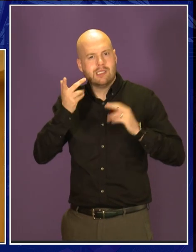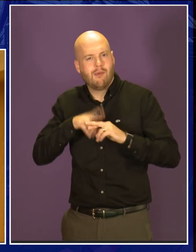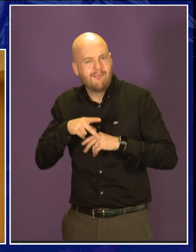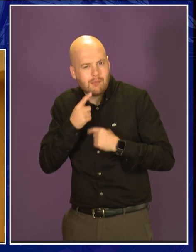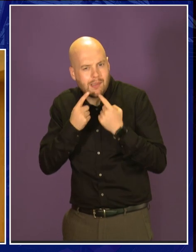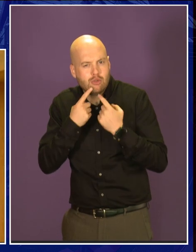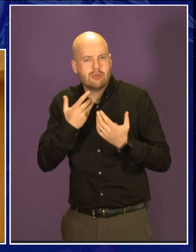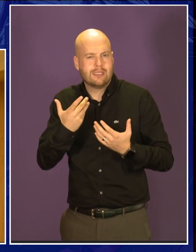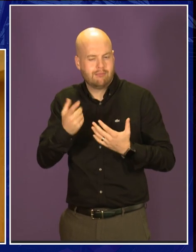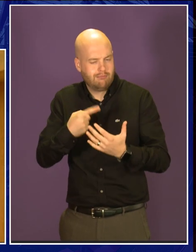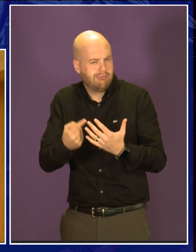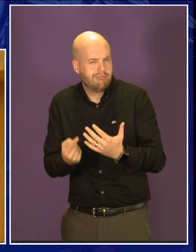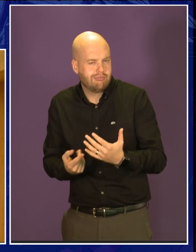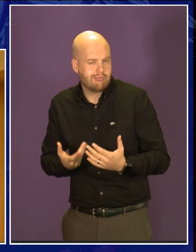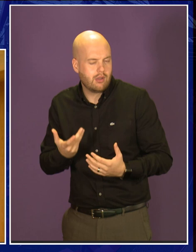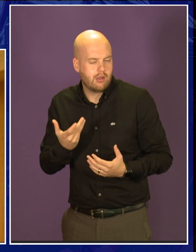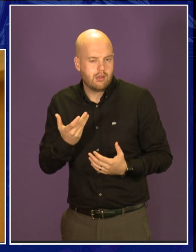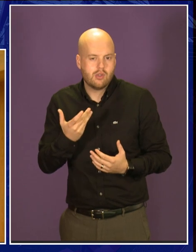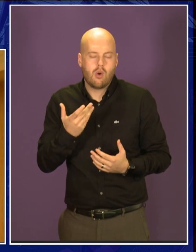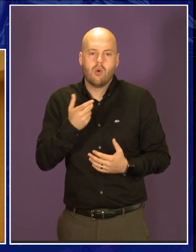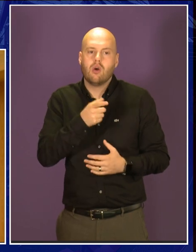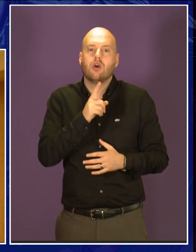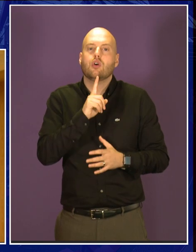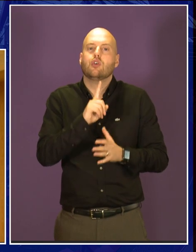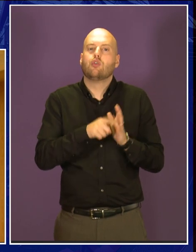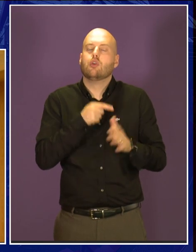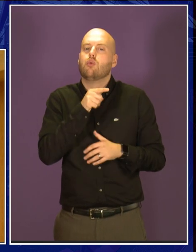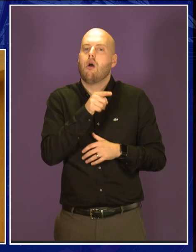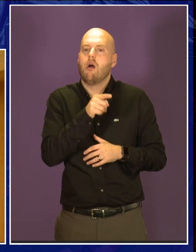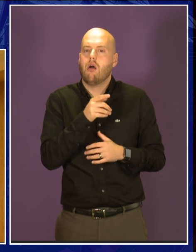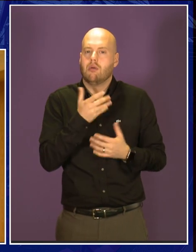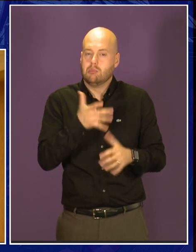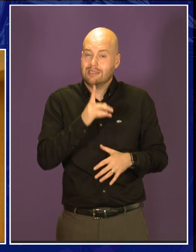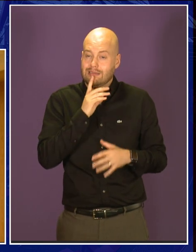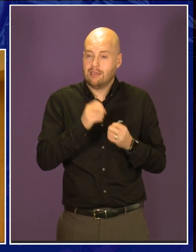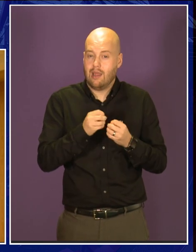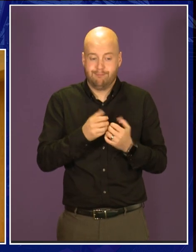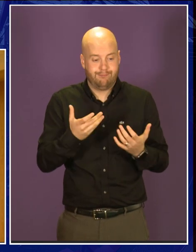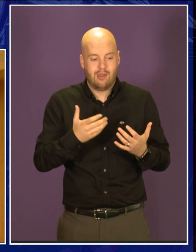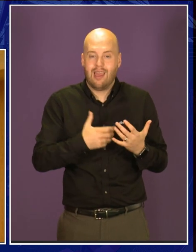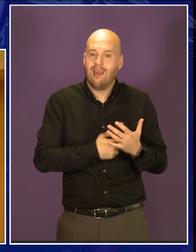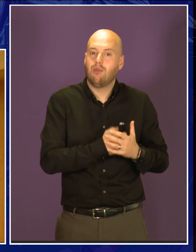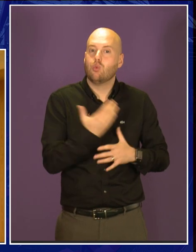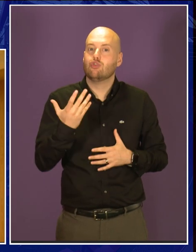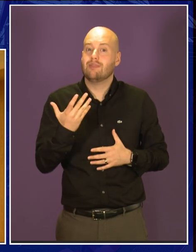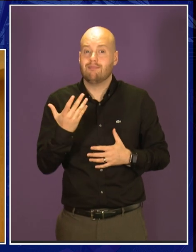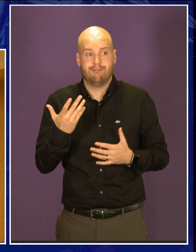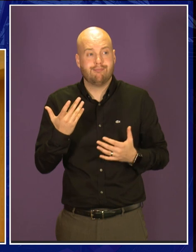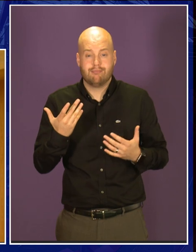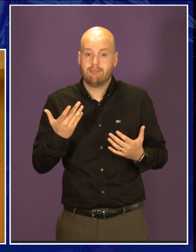on. And as he said, throughout the years in evolution, we had a moment of great change,